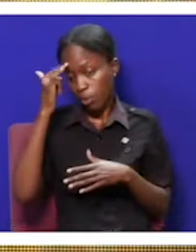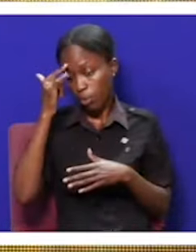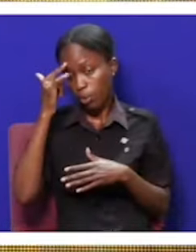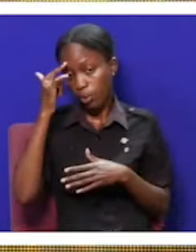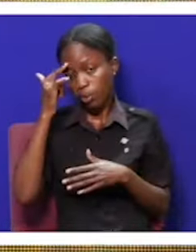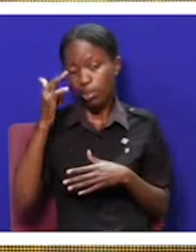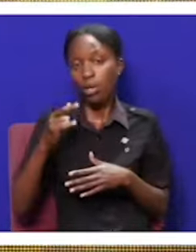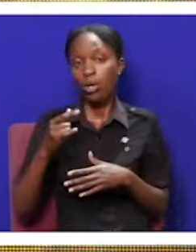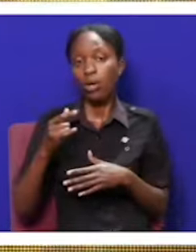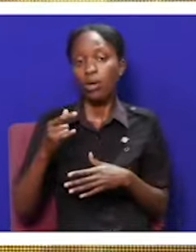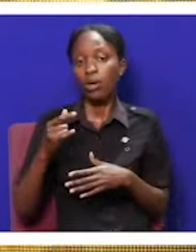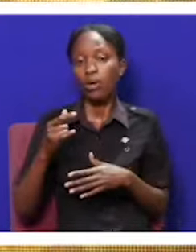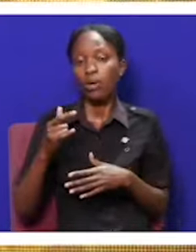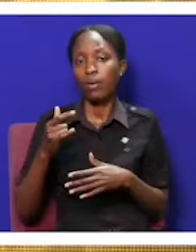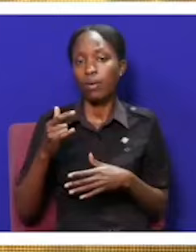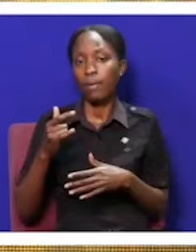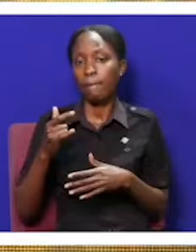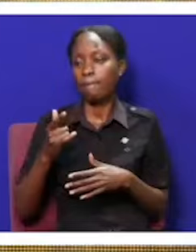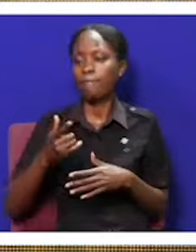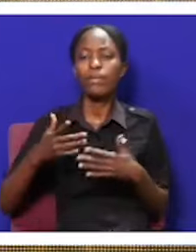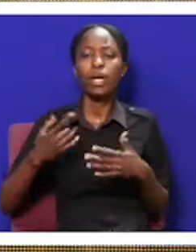our nature of imperfection.